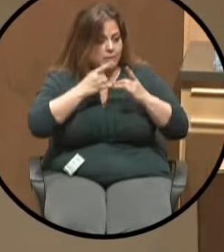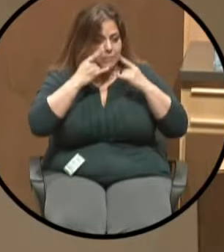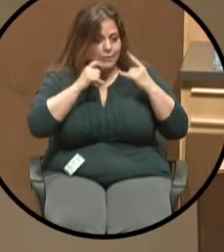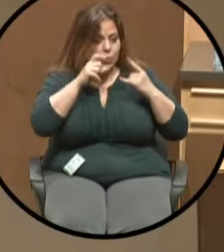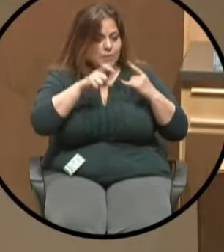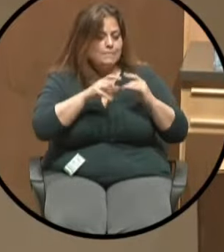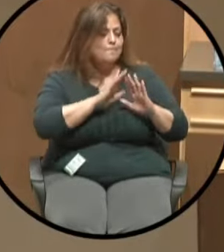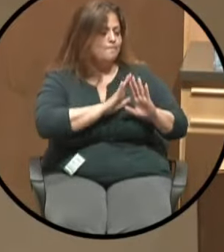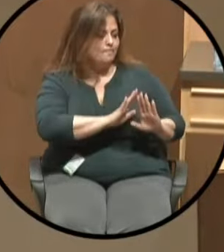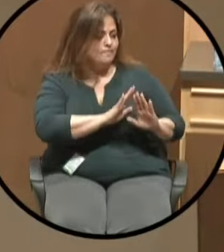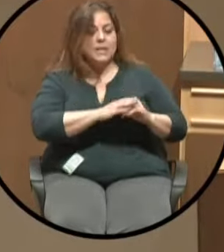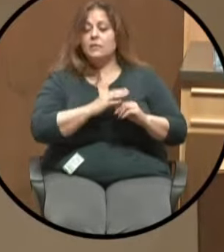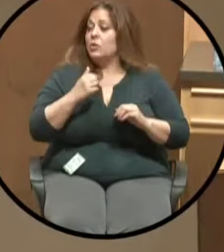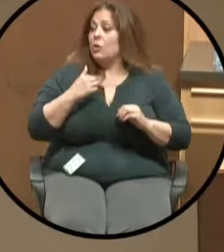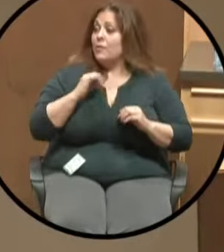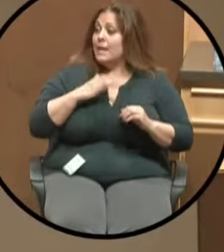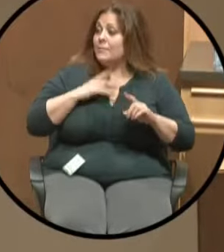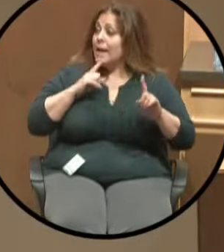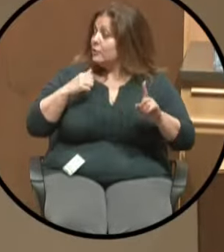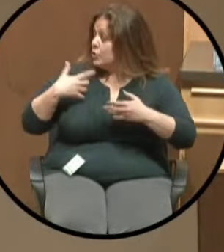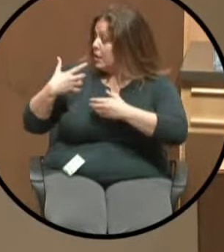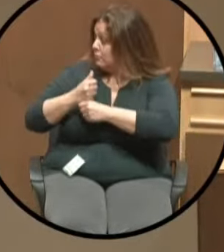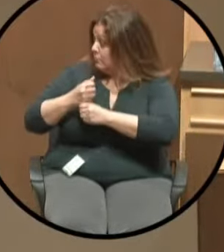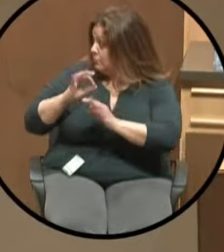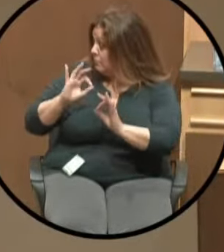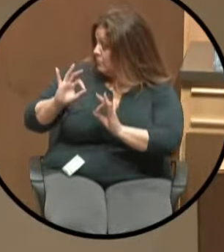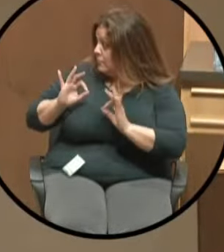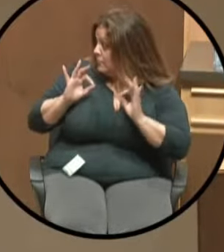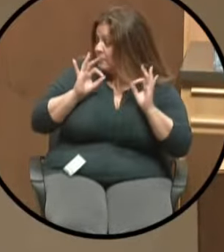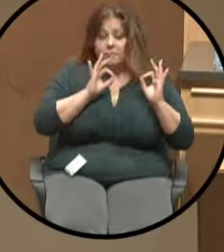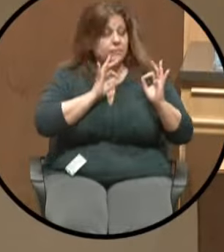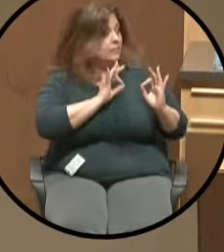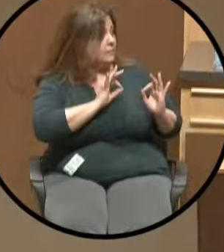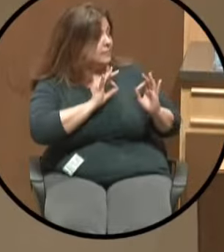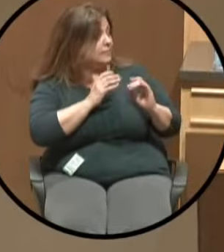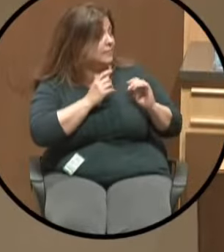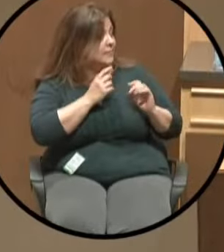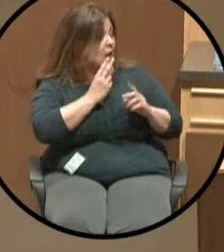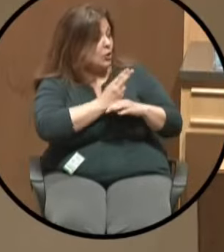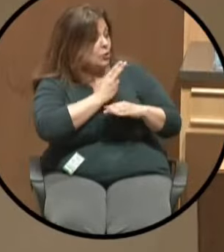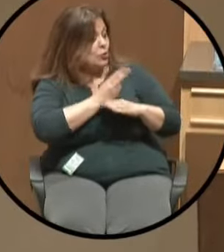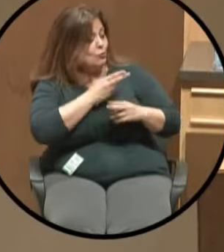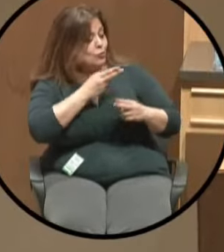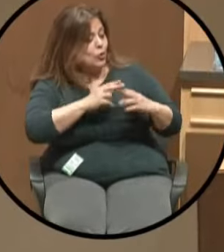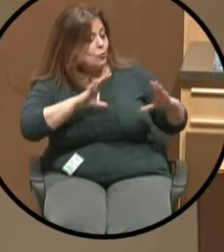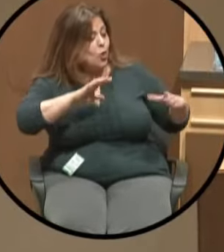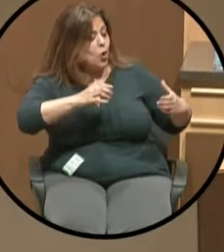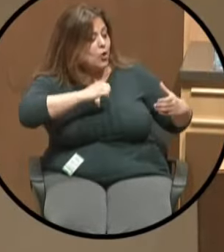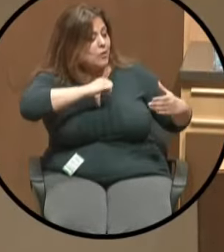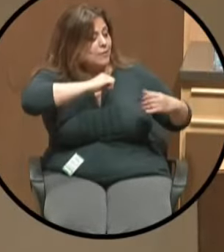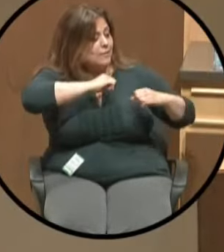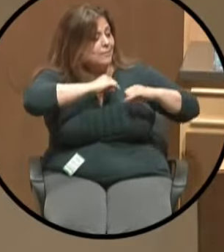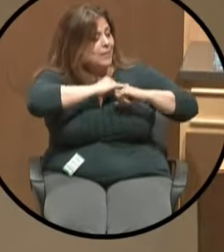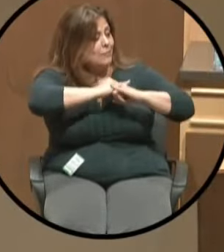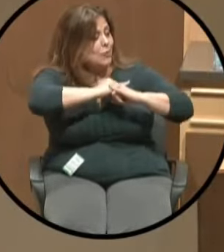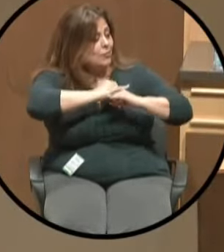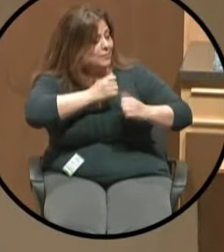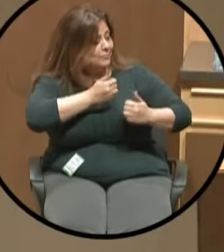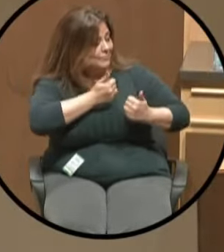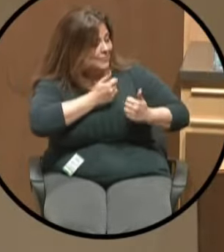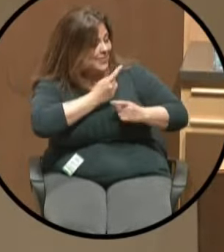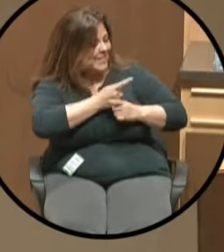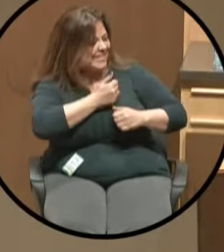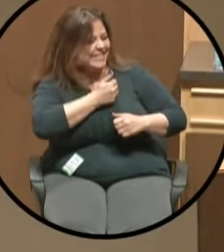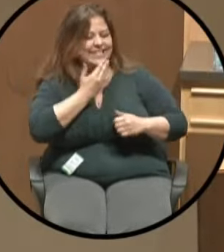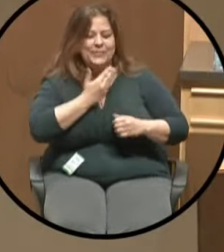answer. Everyone give me a nod that that was pretty succinct. I used herd immunity appropriately, Dr. Schwartz. All right, so let